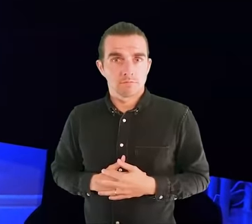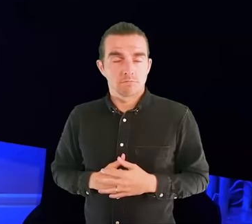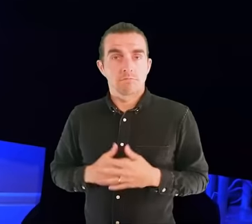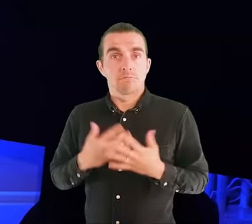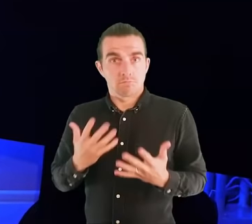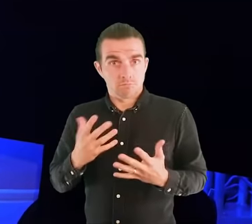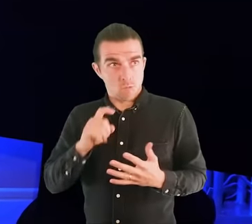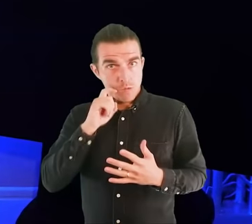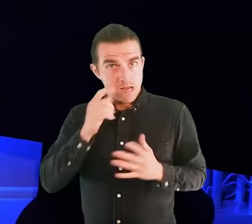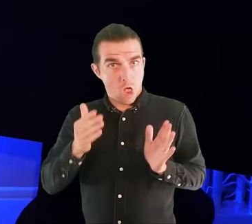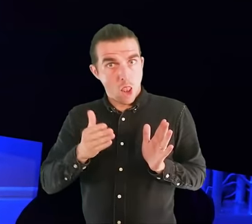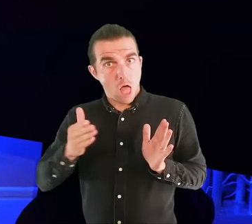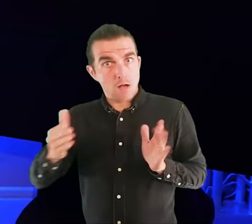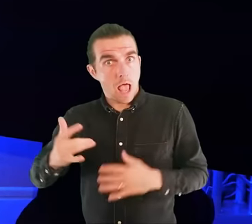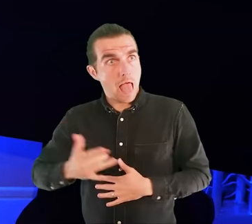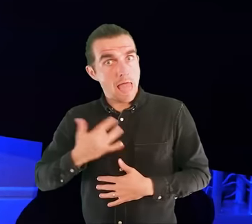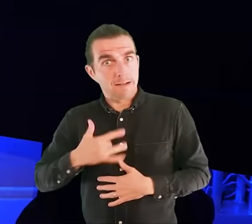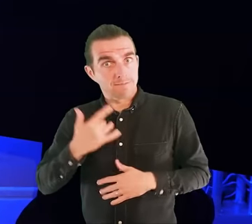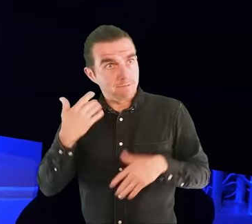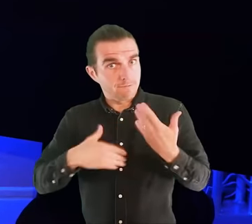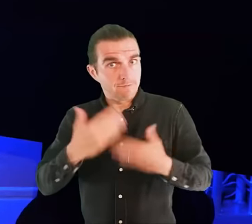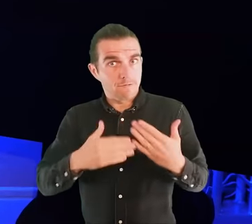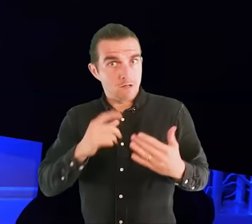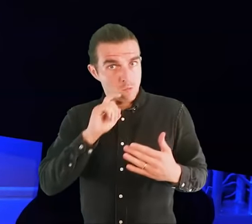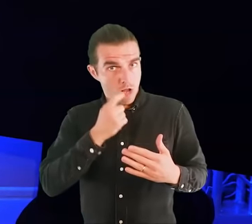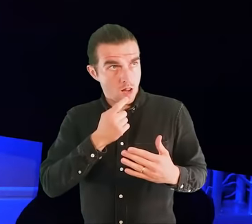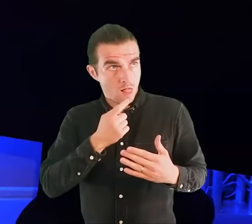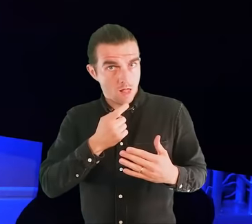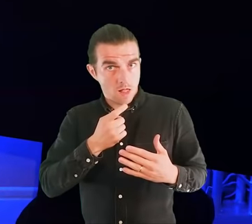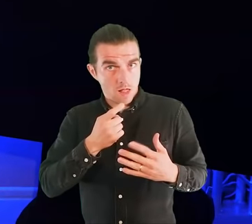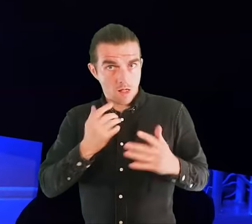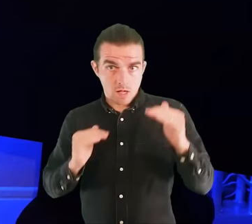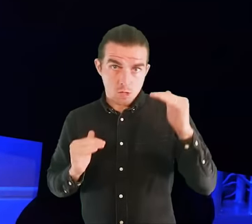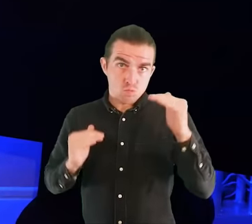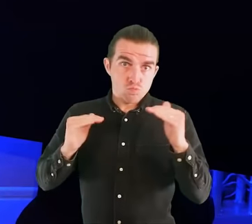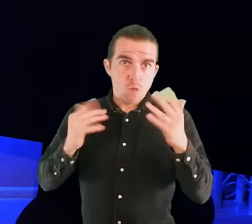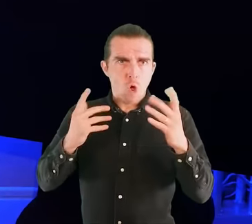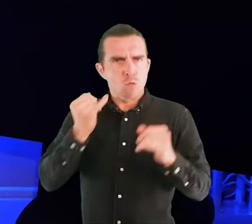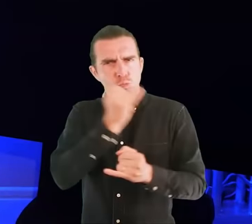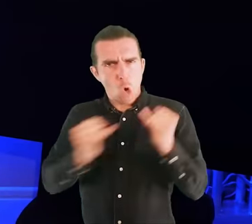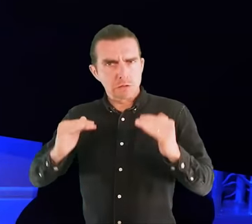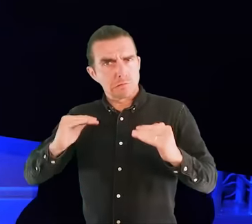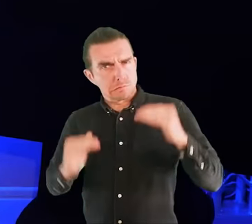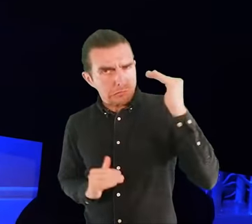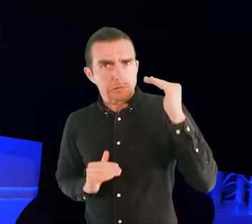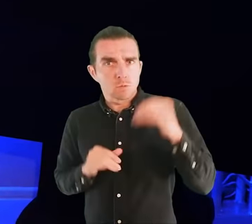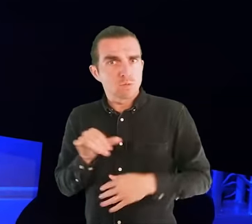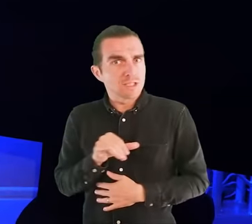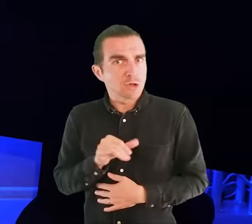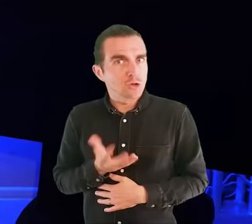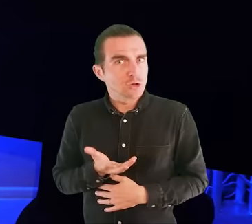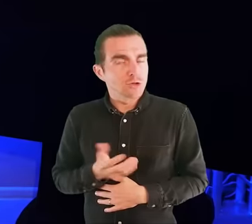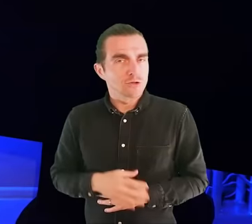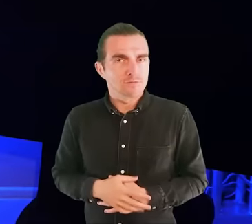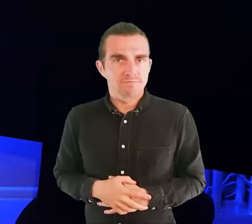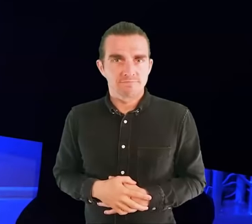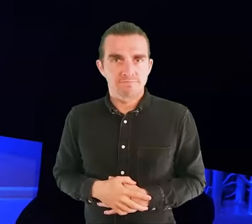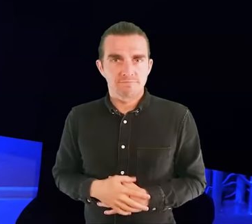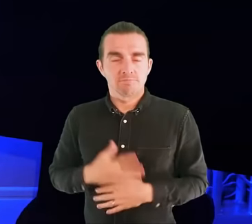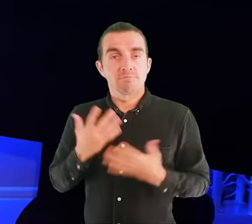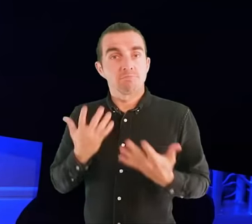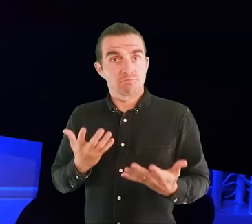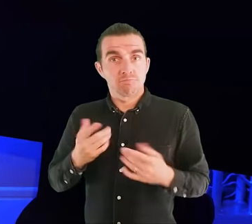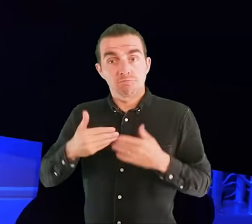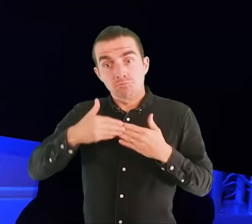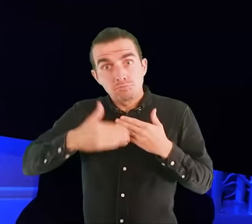for everyone. Second, the question of power. Today, some leaders abuse